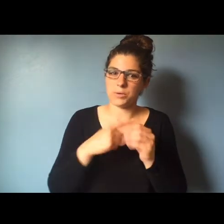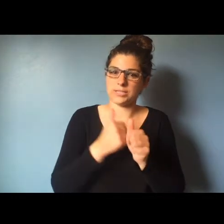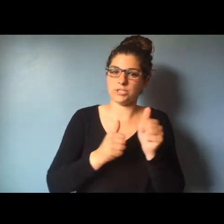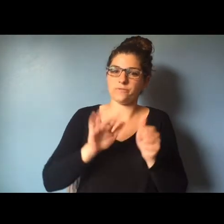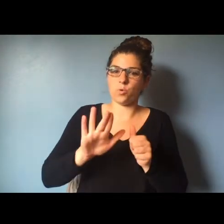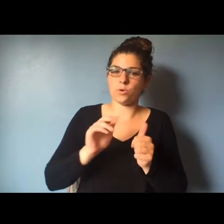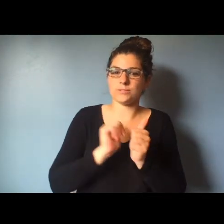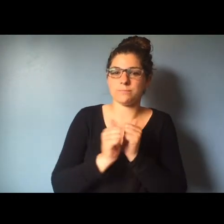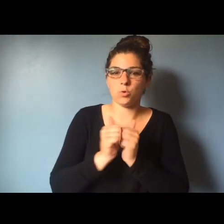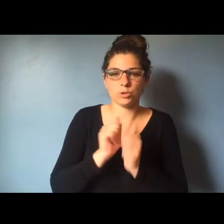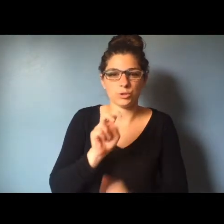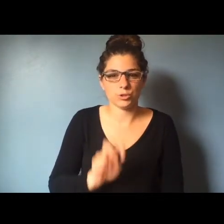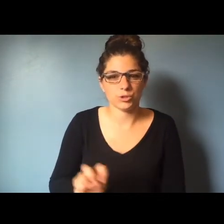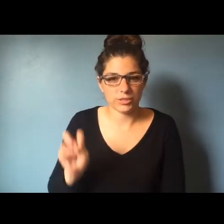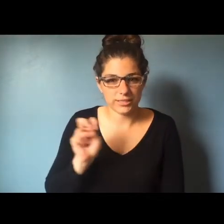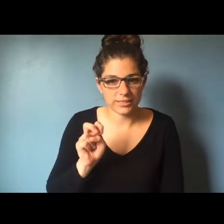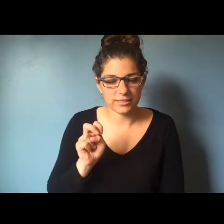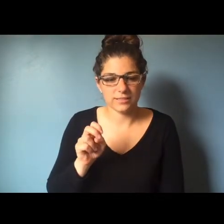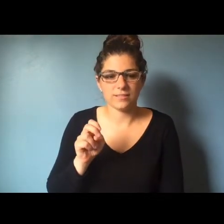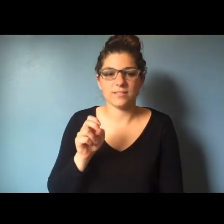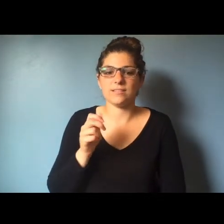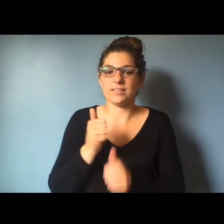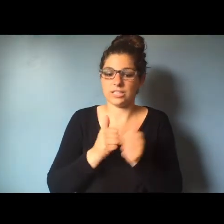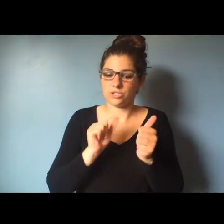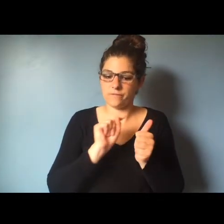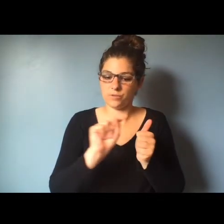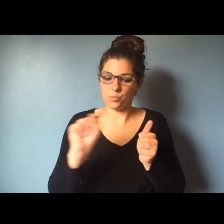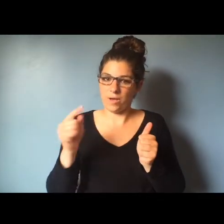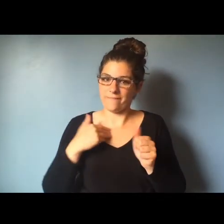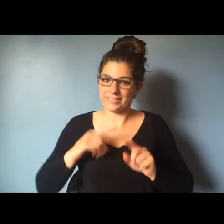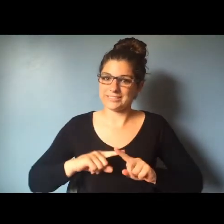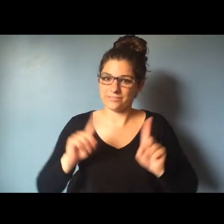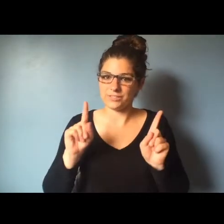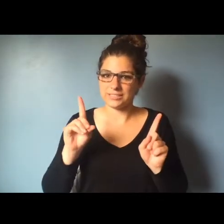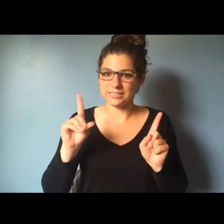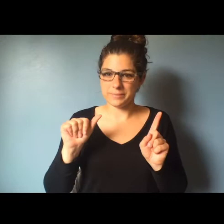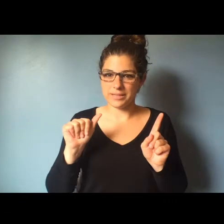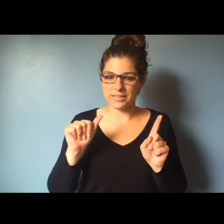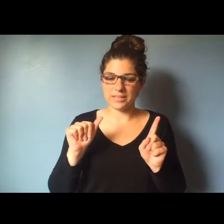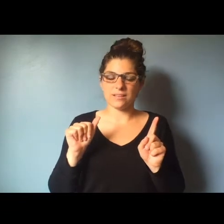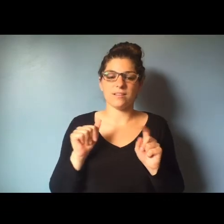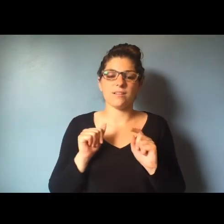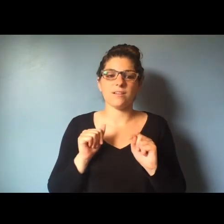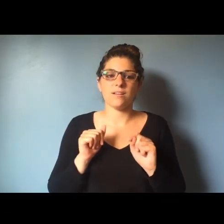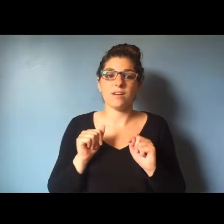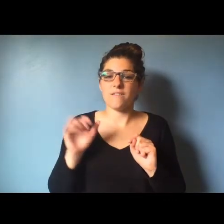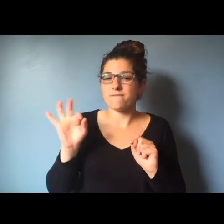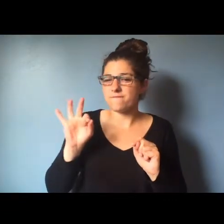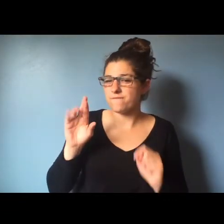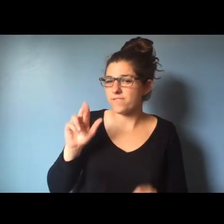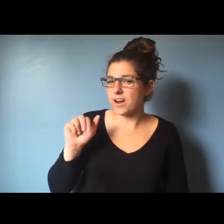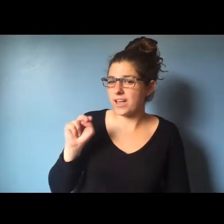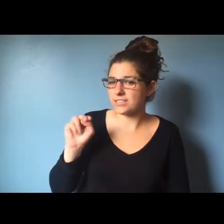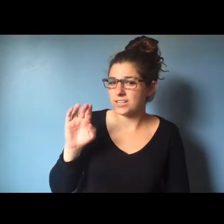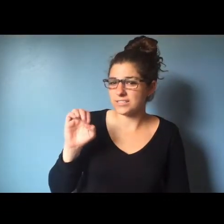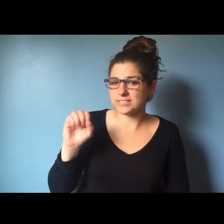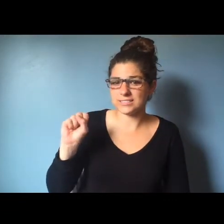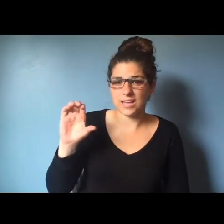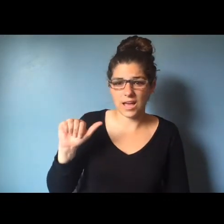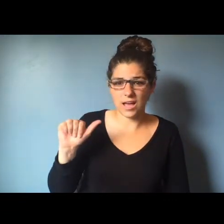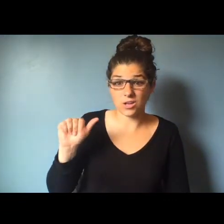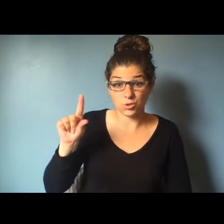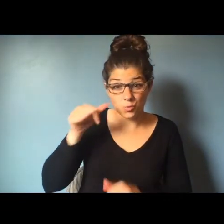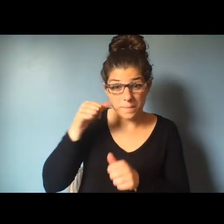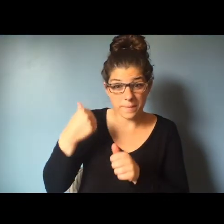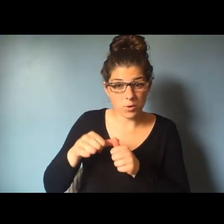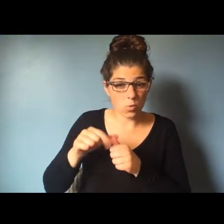journey. Now, and each of you guys have a different disability. Francesco, do you remember when